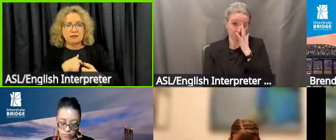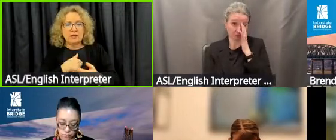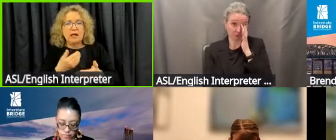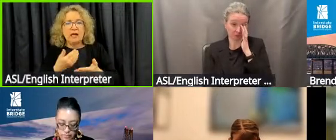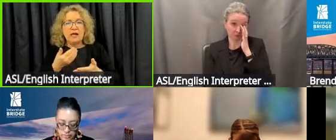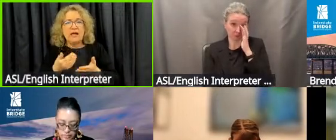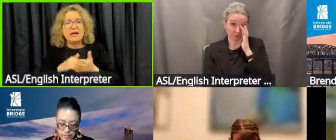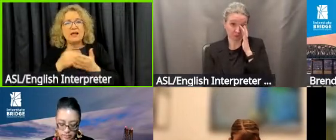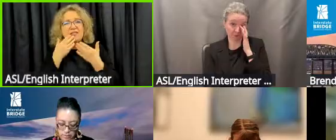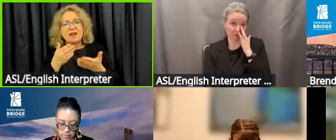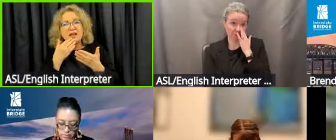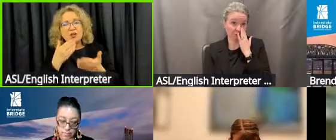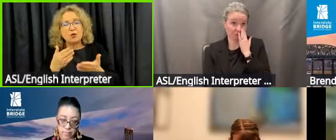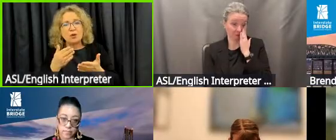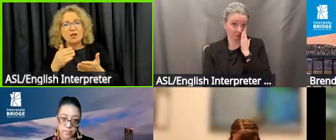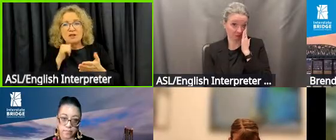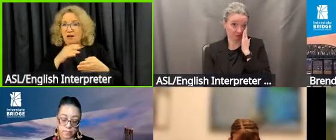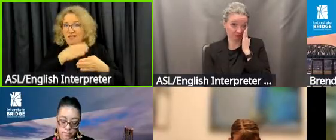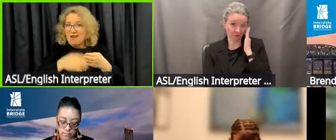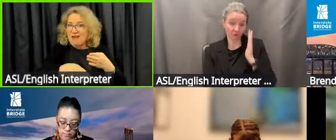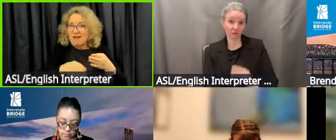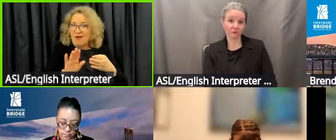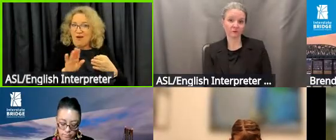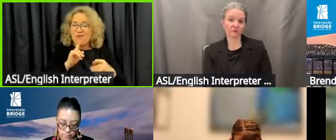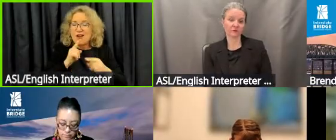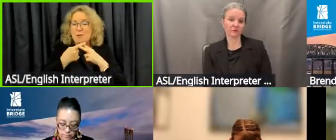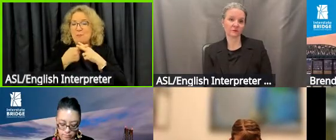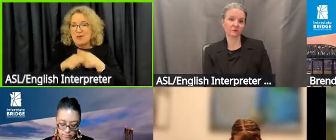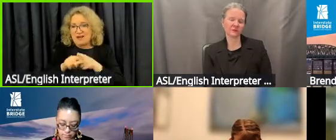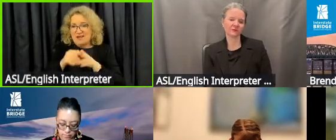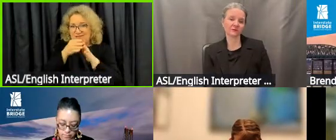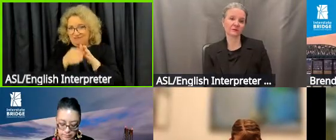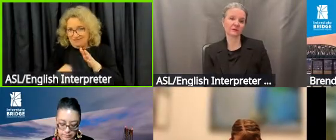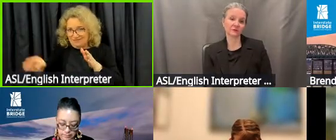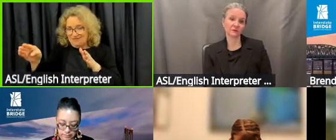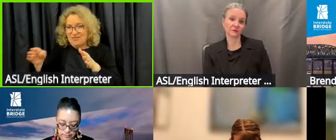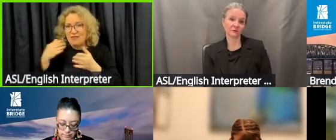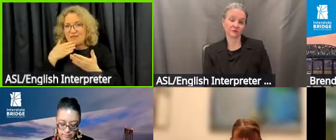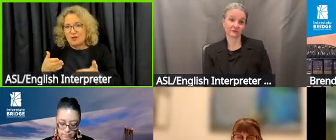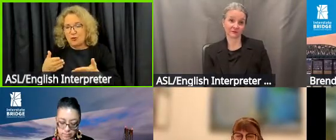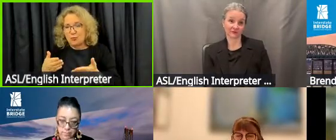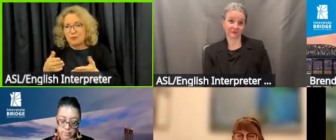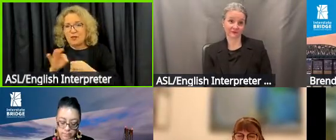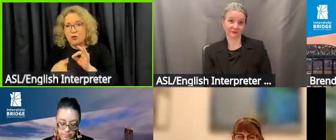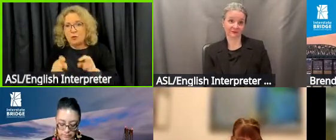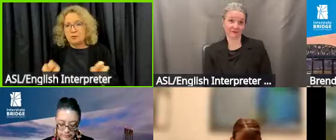much. And this is not the end. This is just the beginning of the next chapter. So thank you.